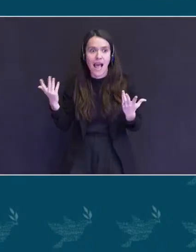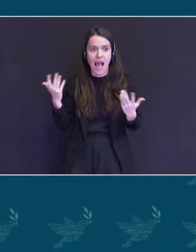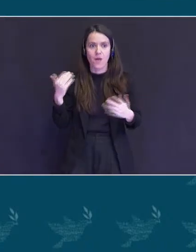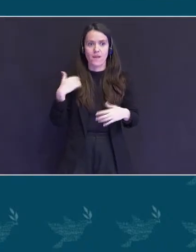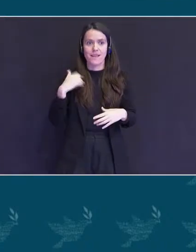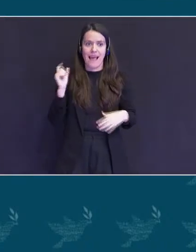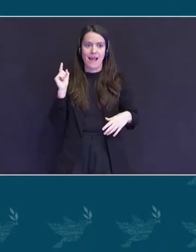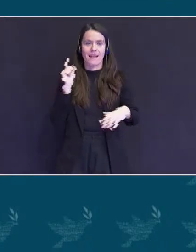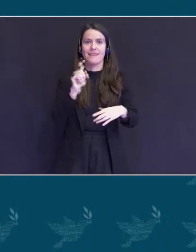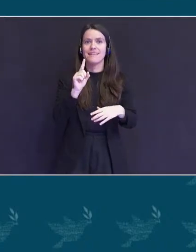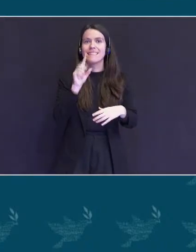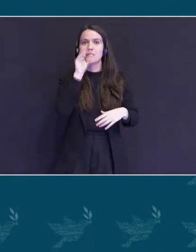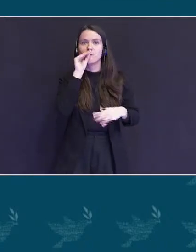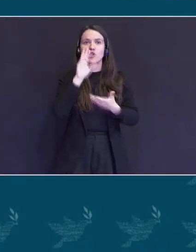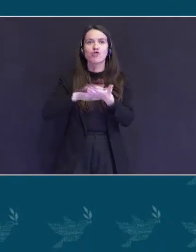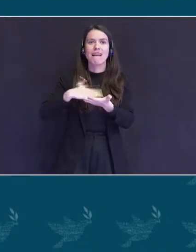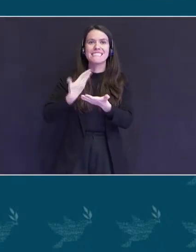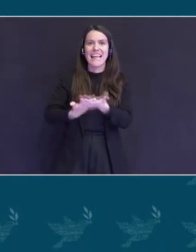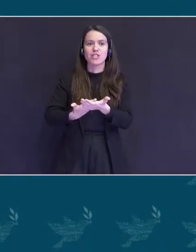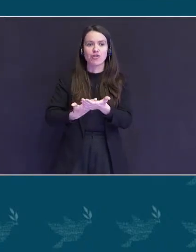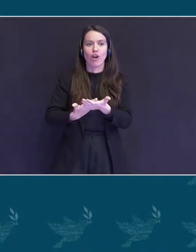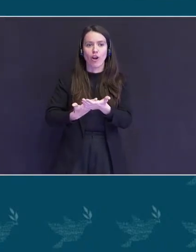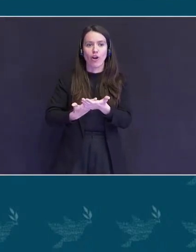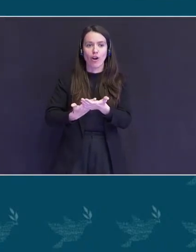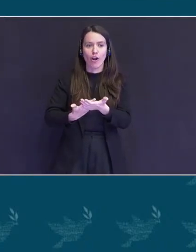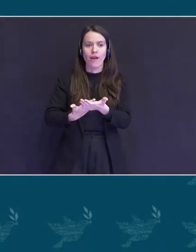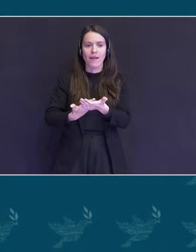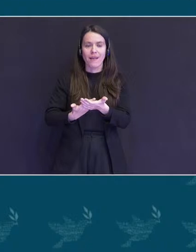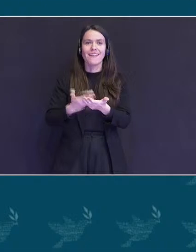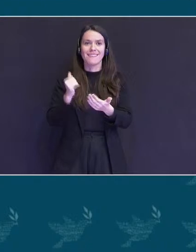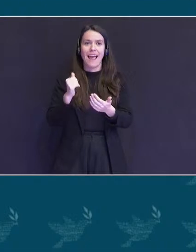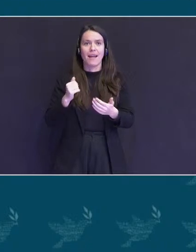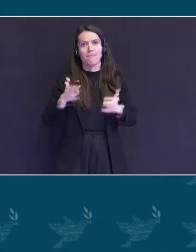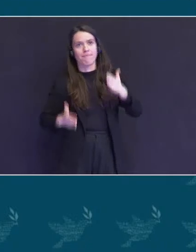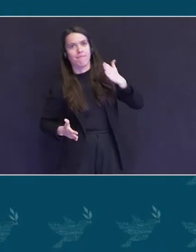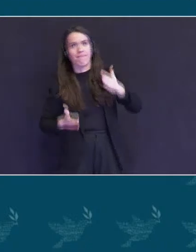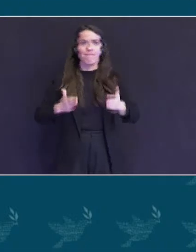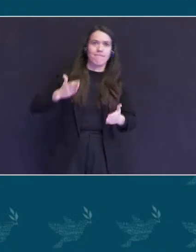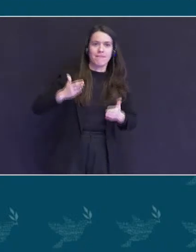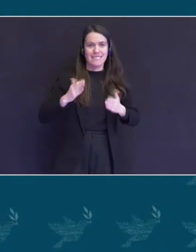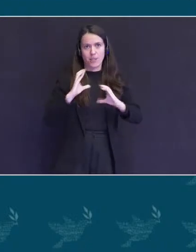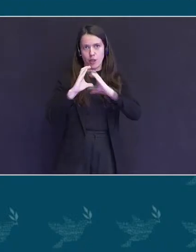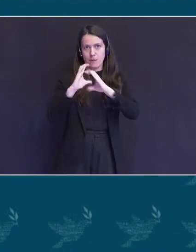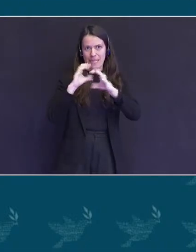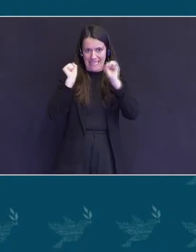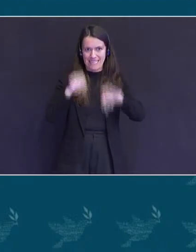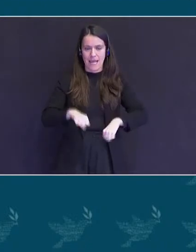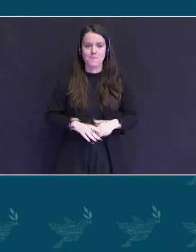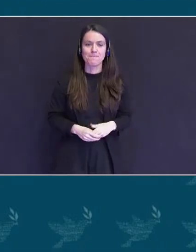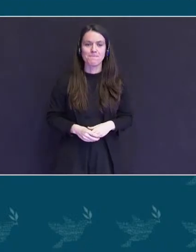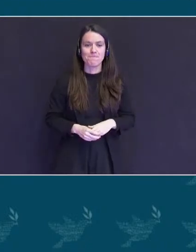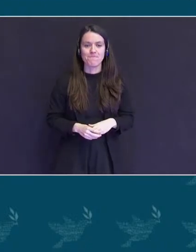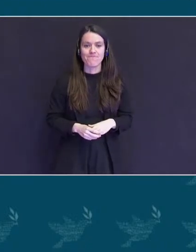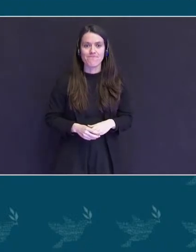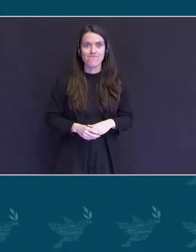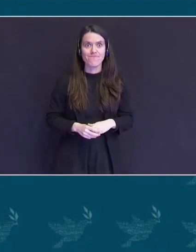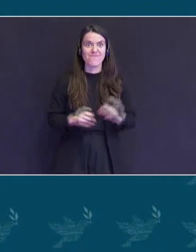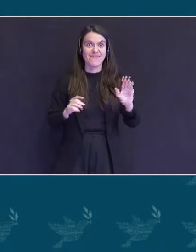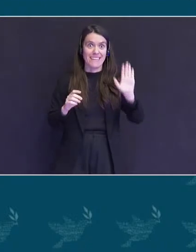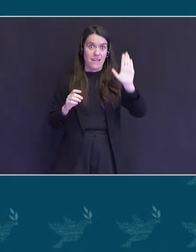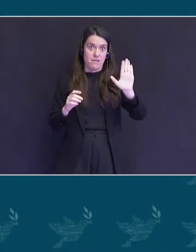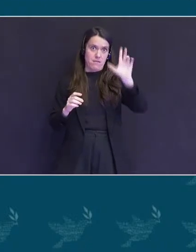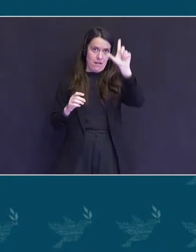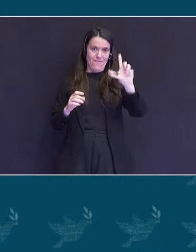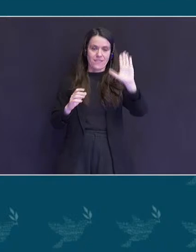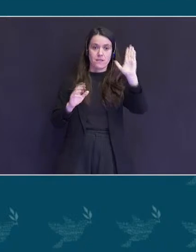speech translation so then they can finally communicate each other. On the right side is when